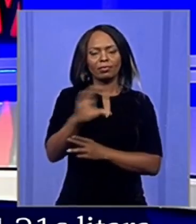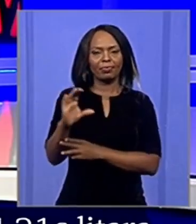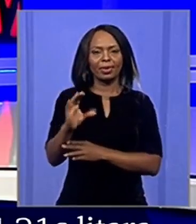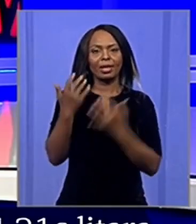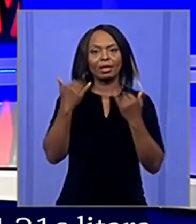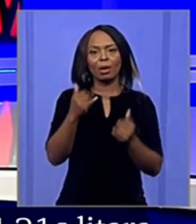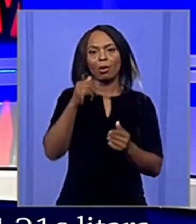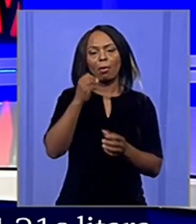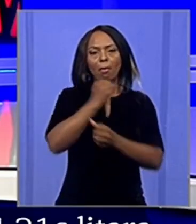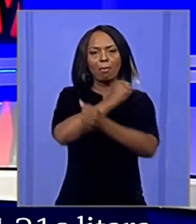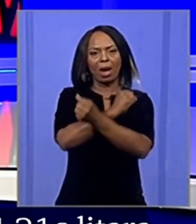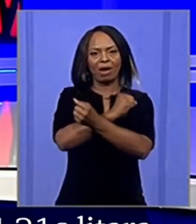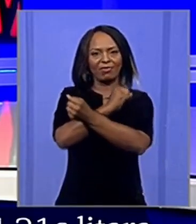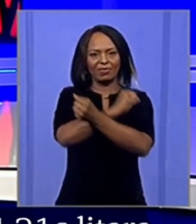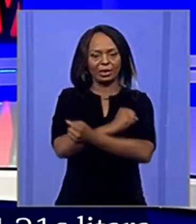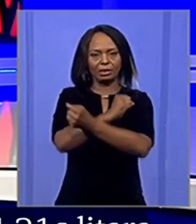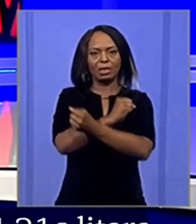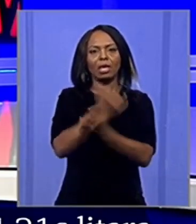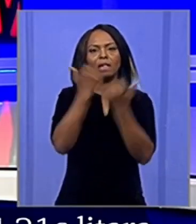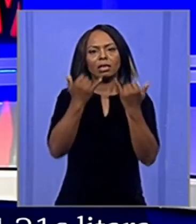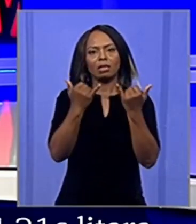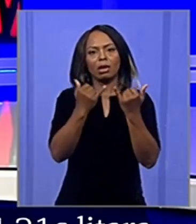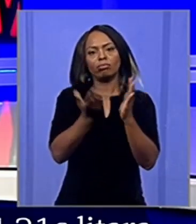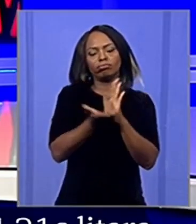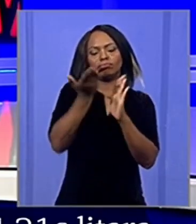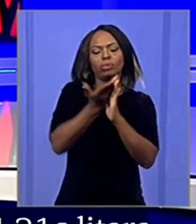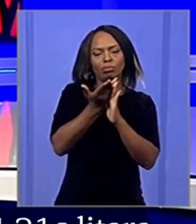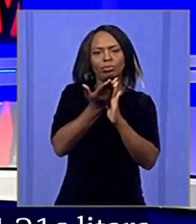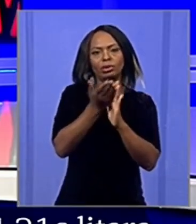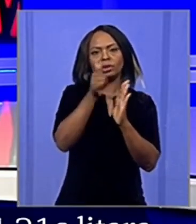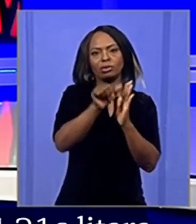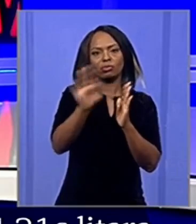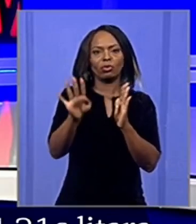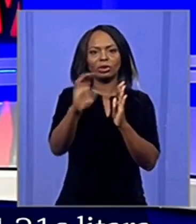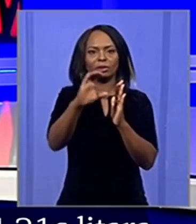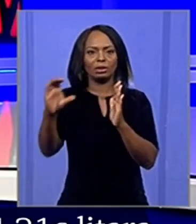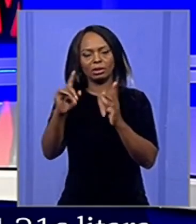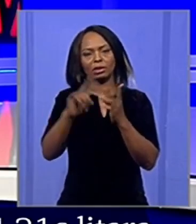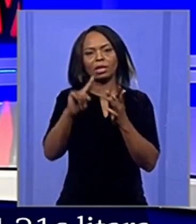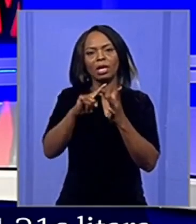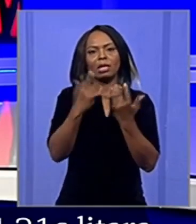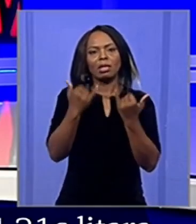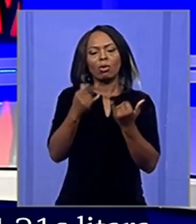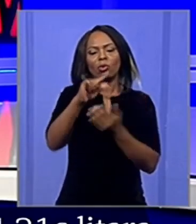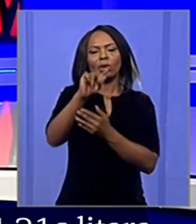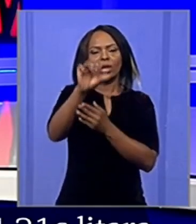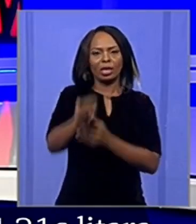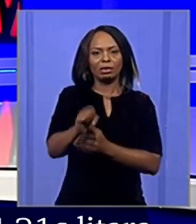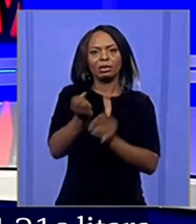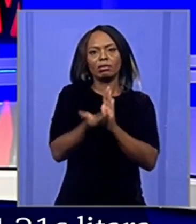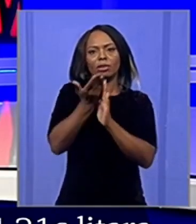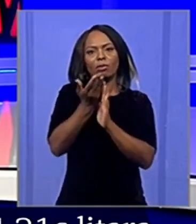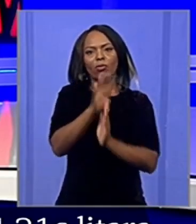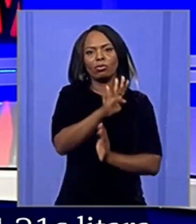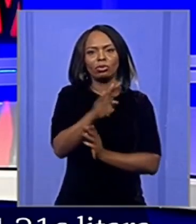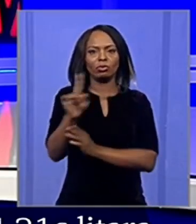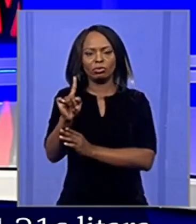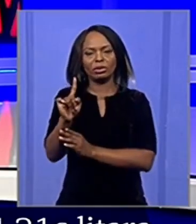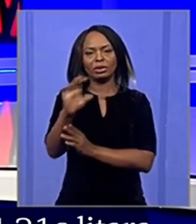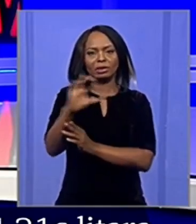parafene e tlhatloga ka disente di le 64 fa gase e oketsega ka disente di le 41